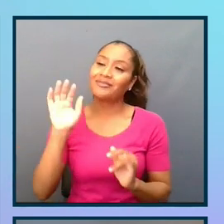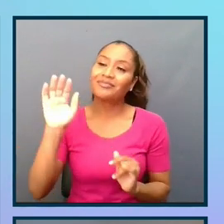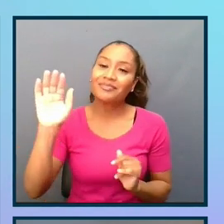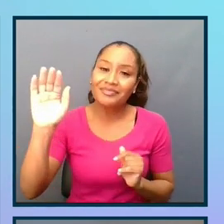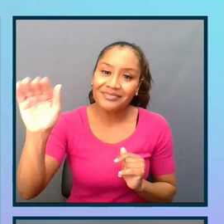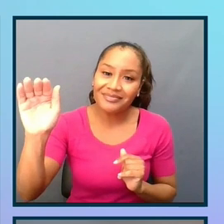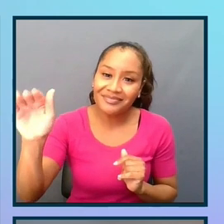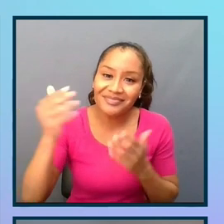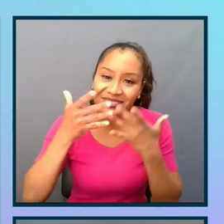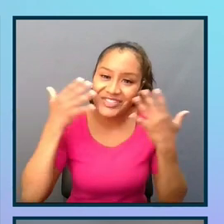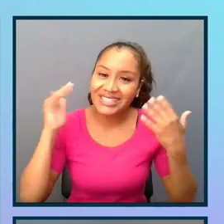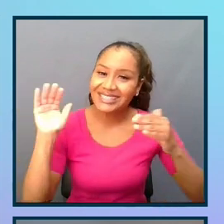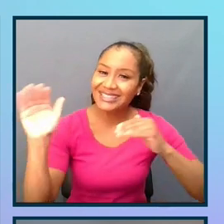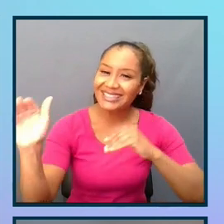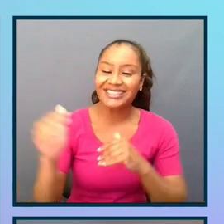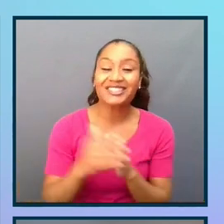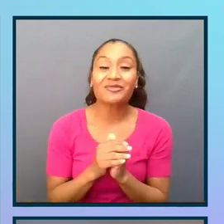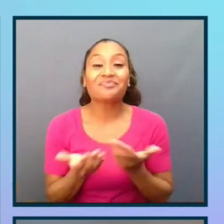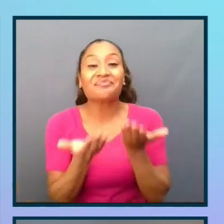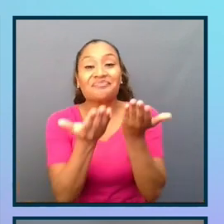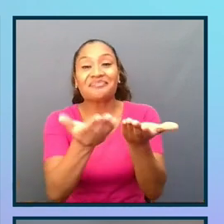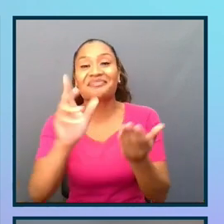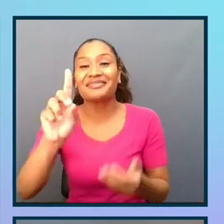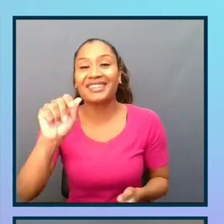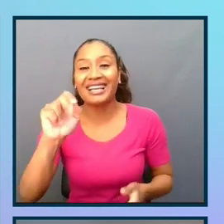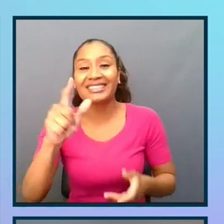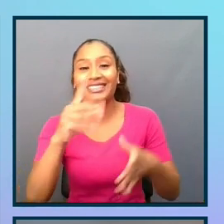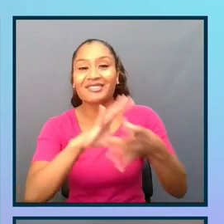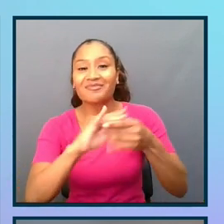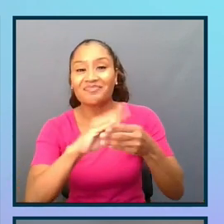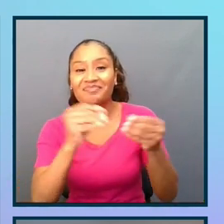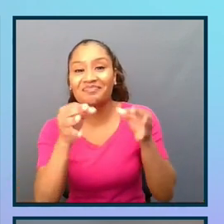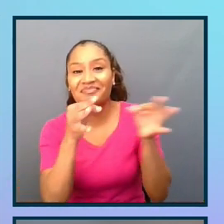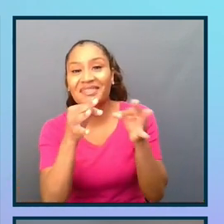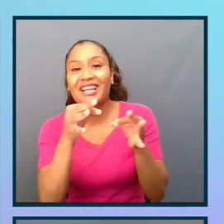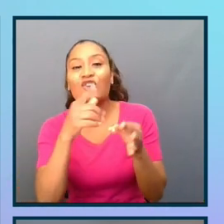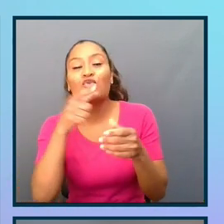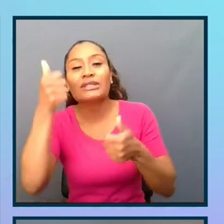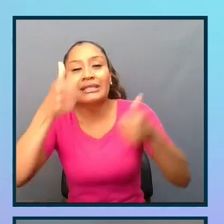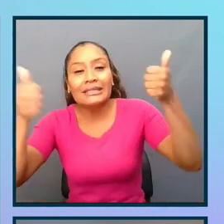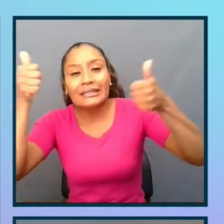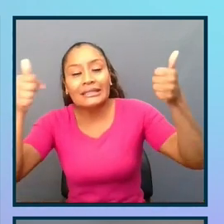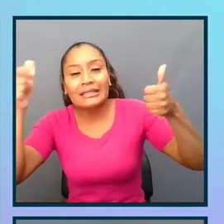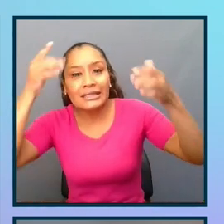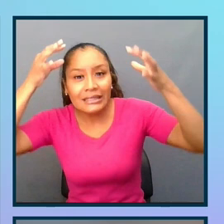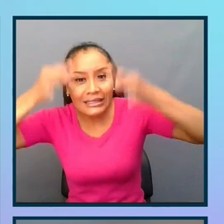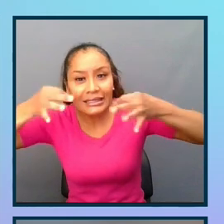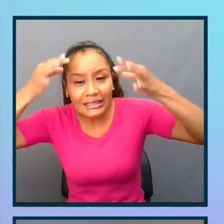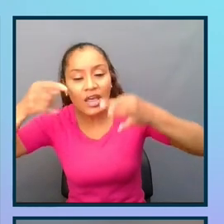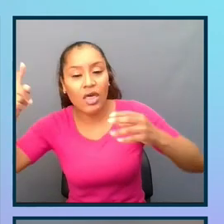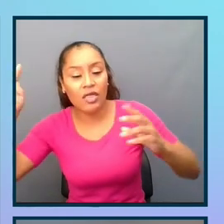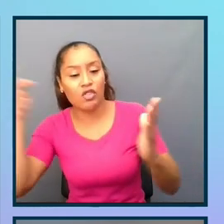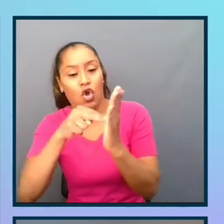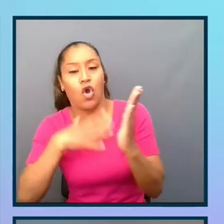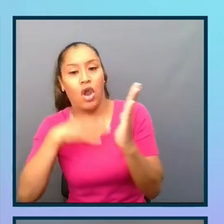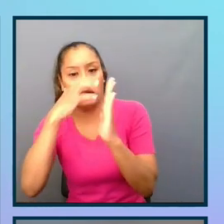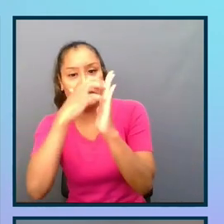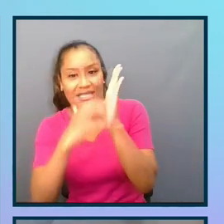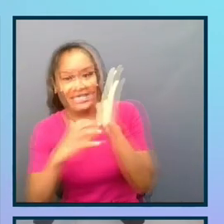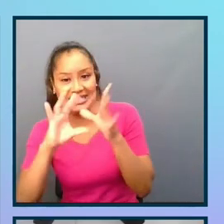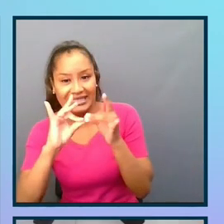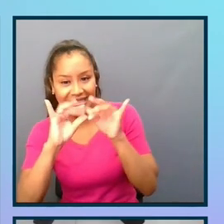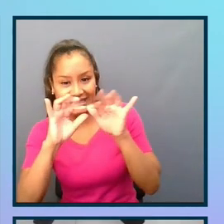reminder. With that, I'll hand it over to Daniel to explain how our stakeholders can think about our one-pagers and our